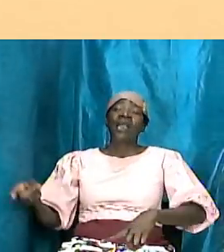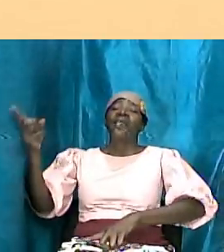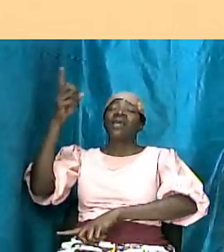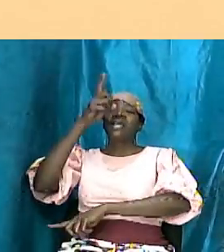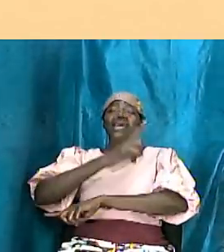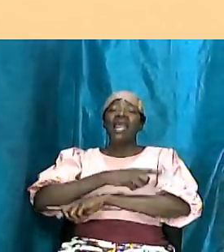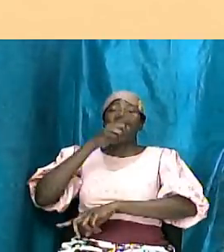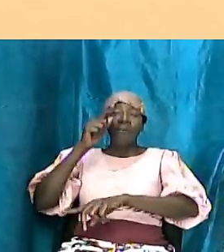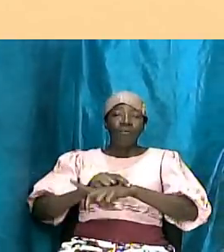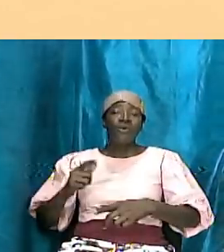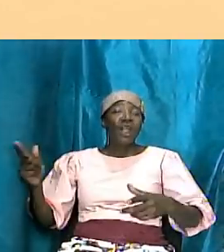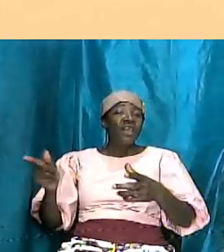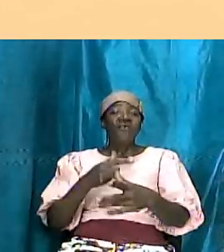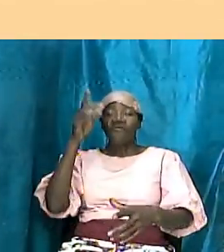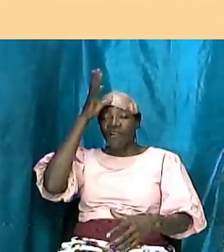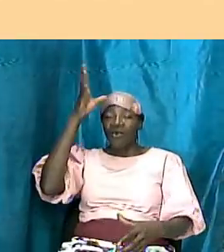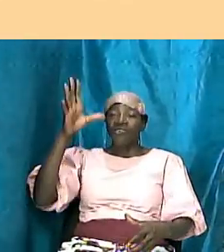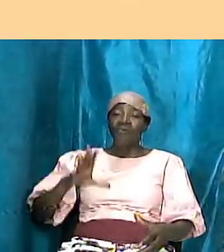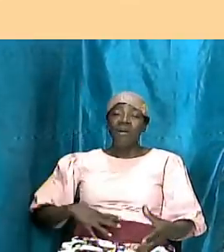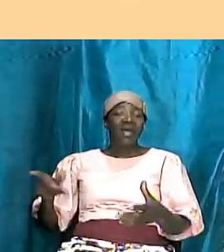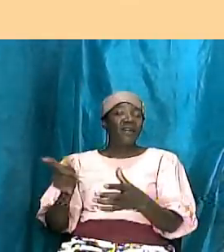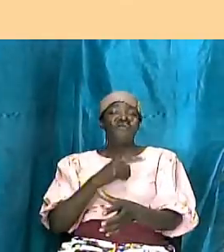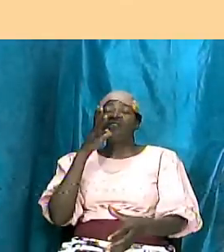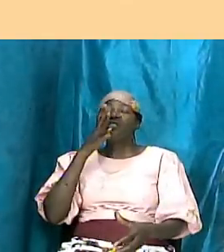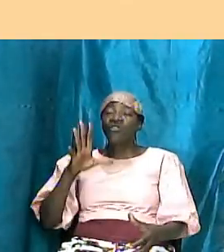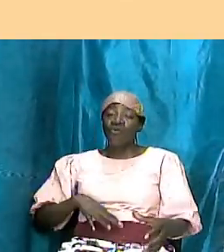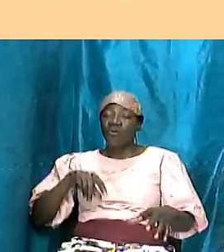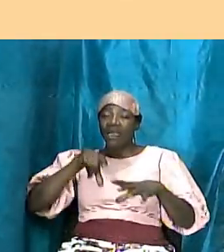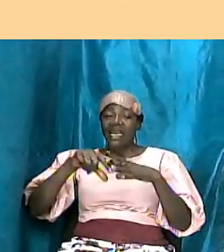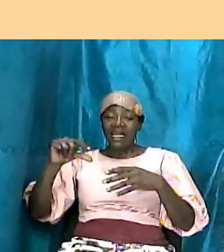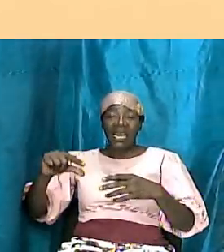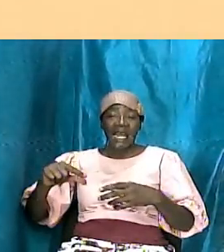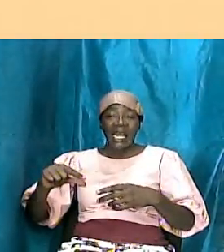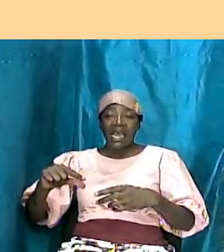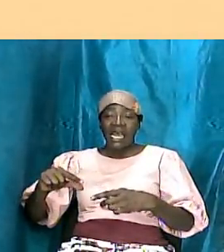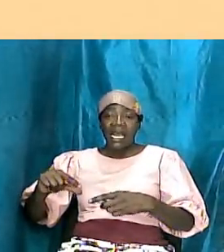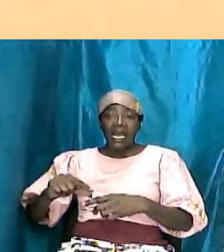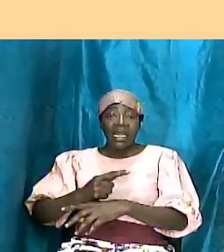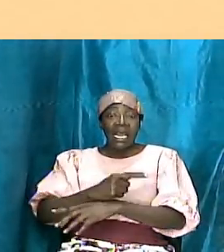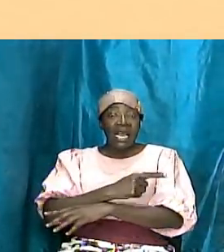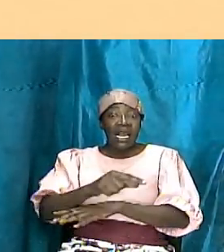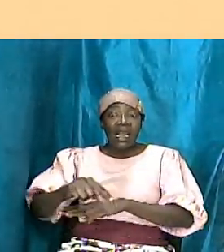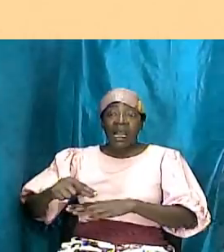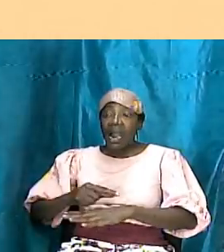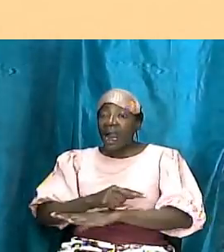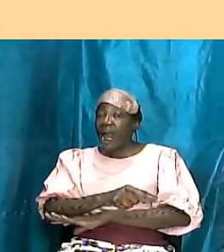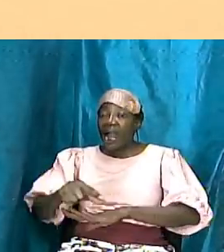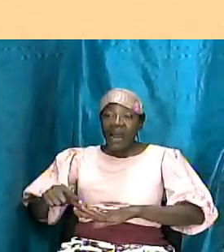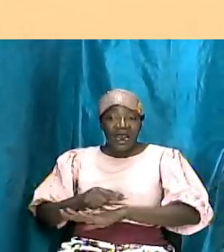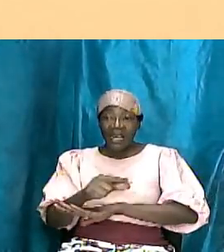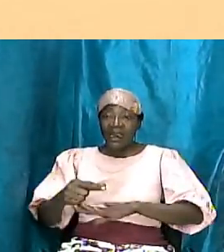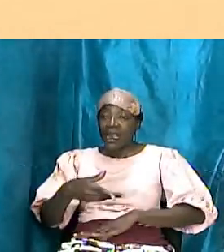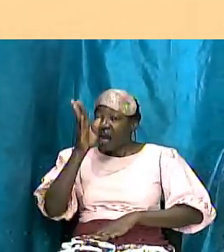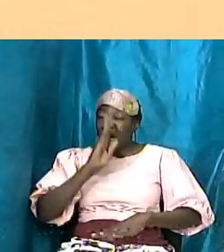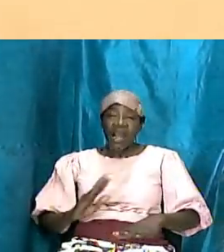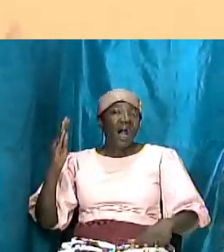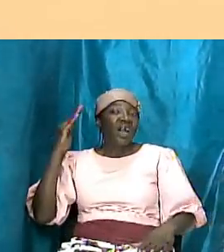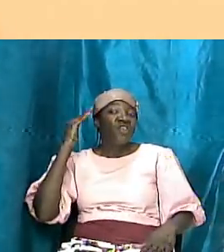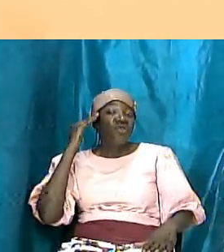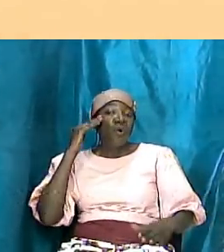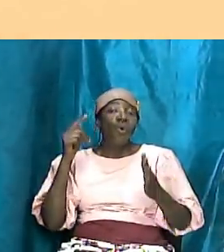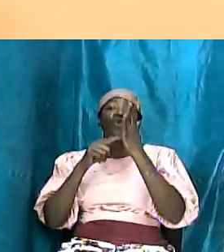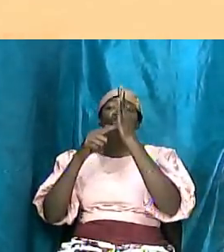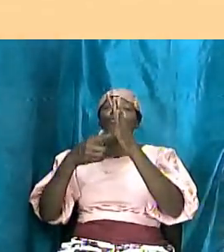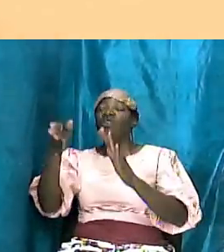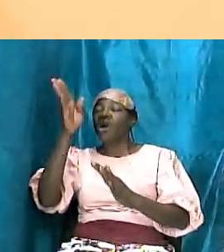in the garden, he already knew what was going to happen. So before he, and to show you that God knew